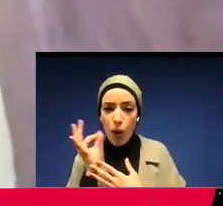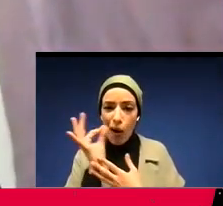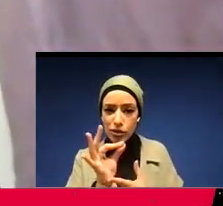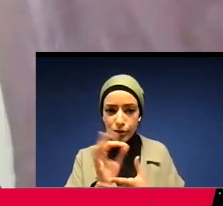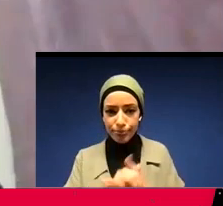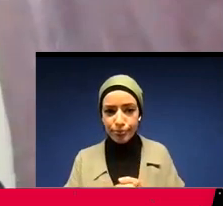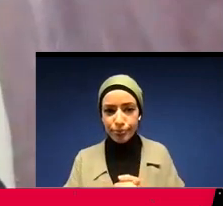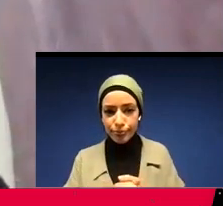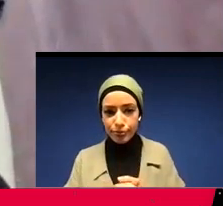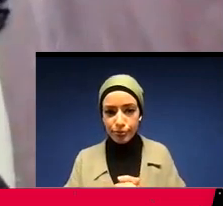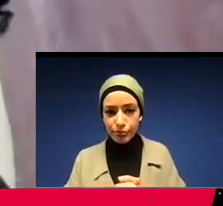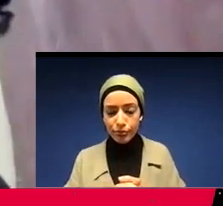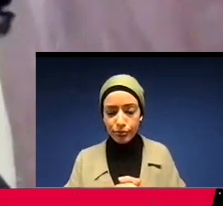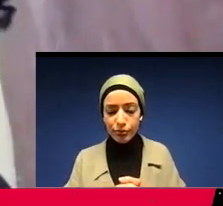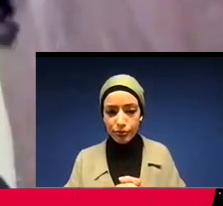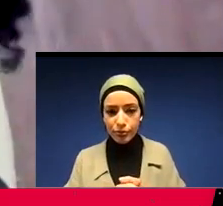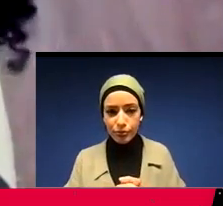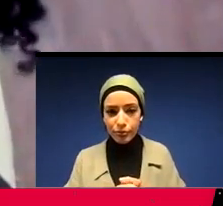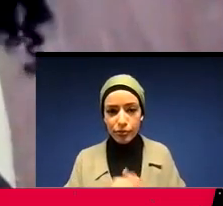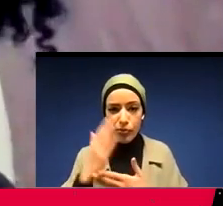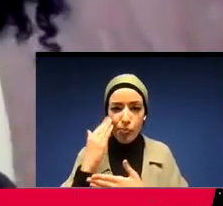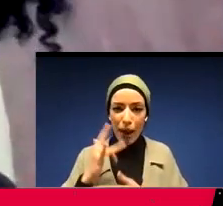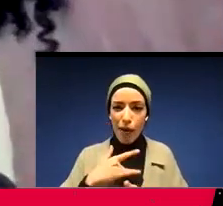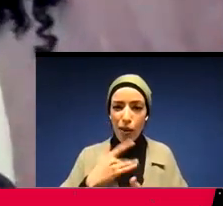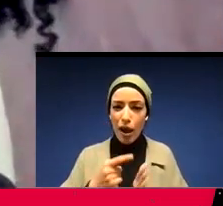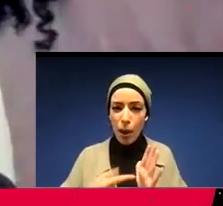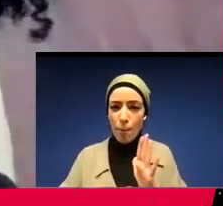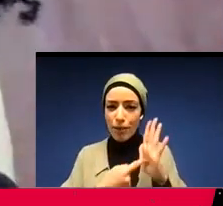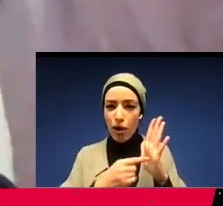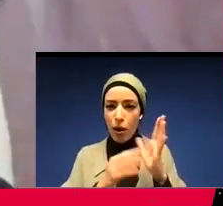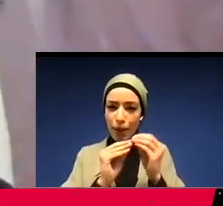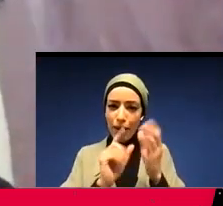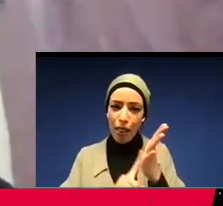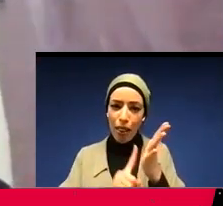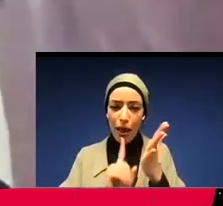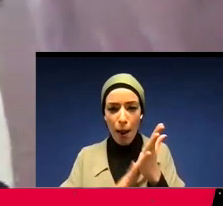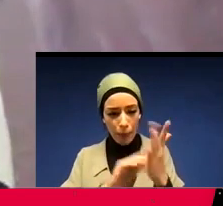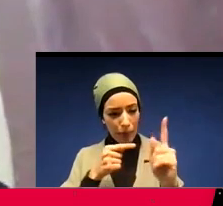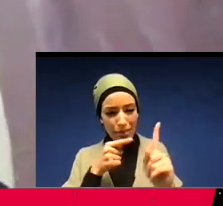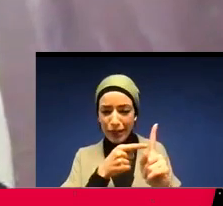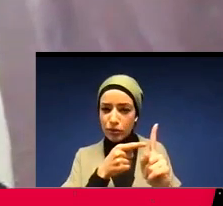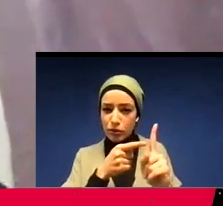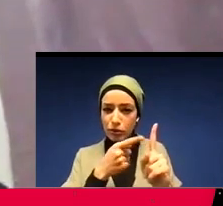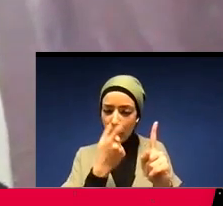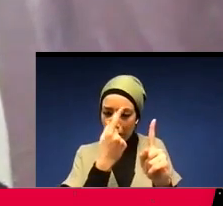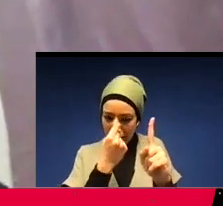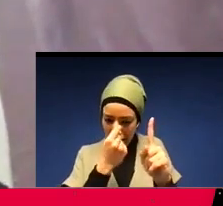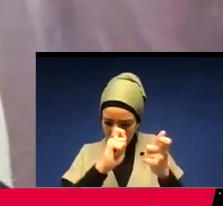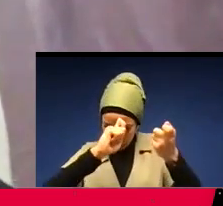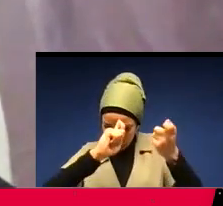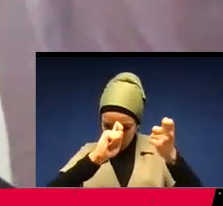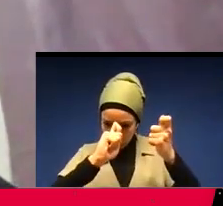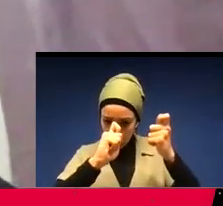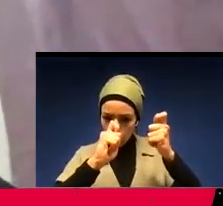you know, Black Lives Matter in the States and its capacity to sort of